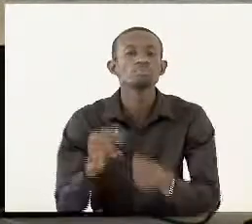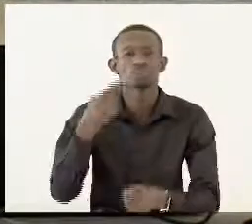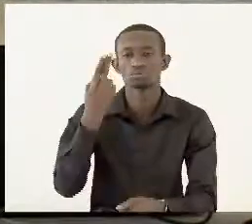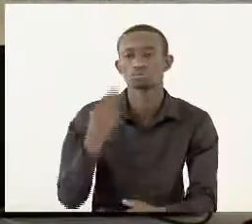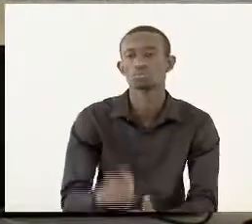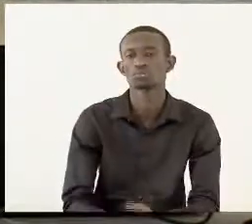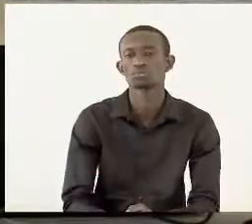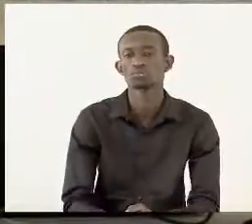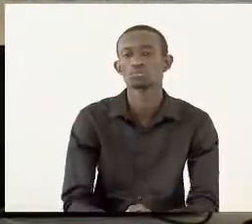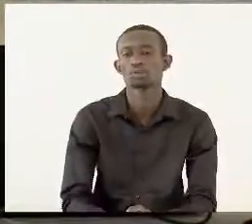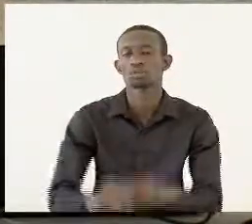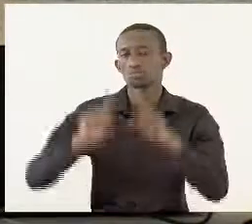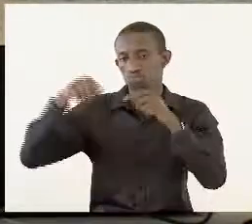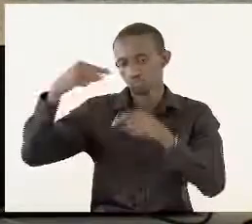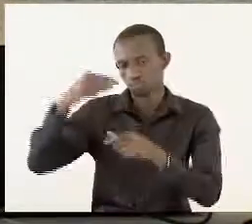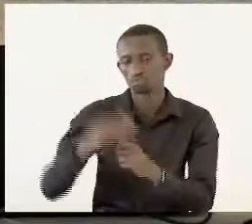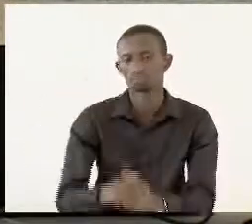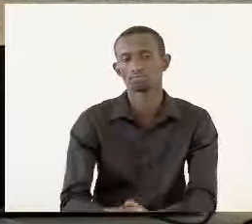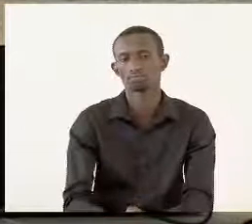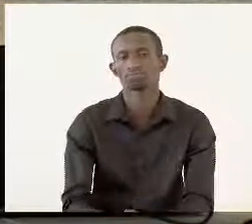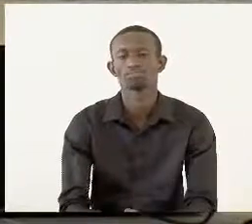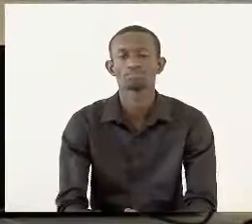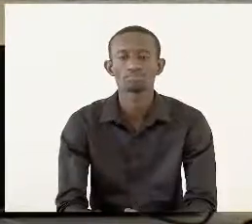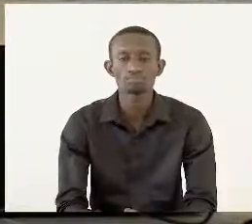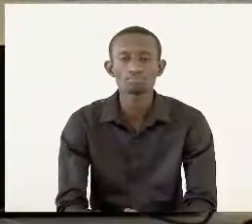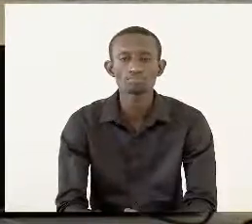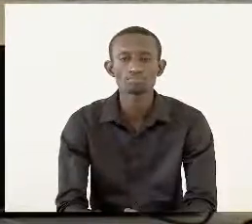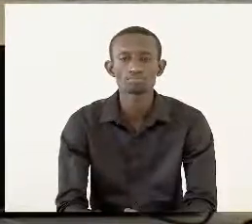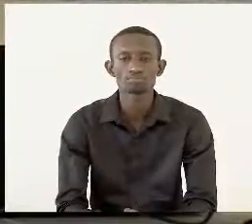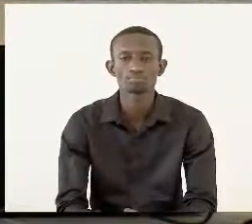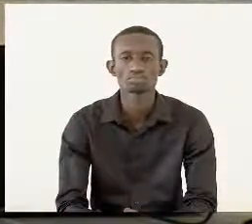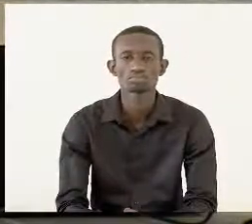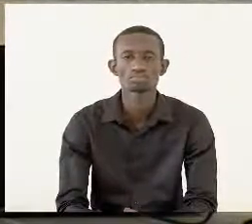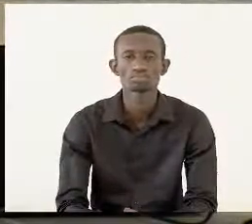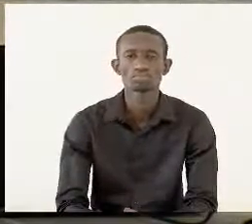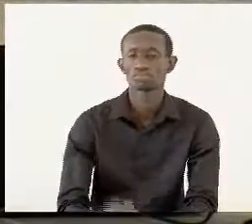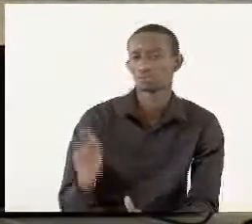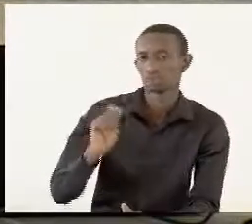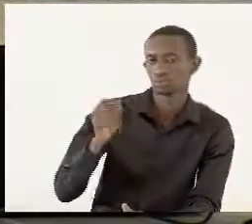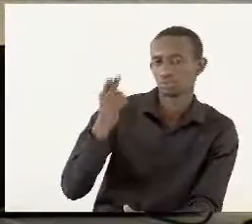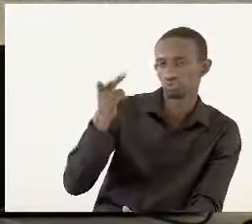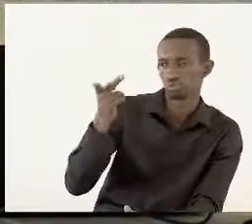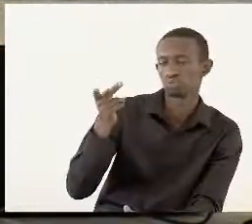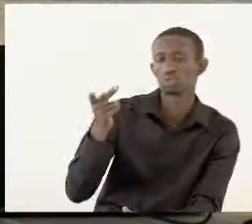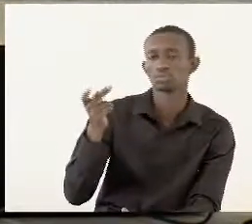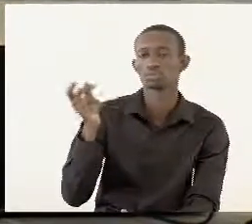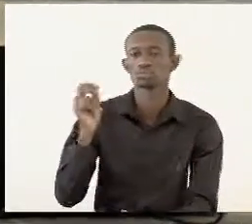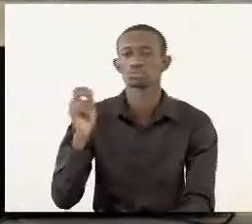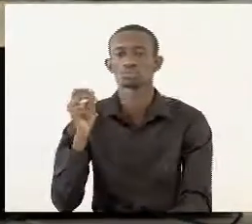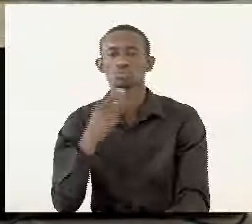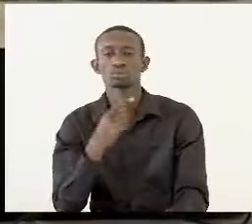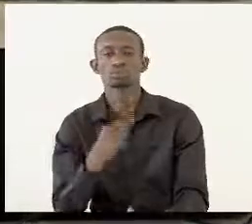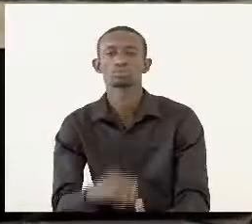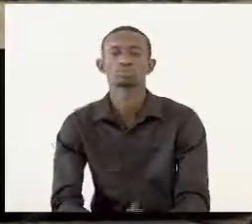H2 gas, hydrogen gas. So we can put 2 here, and 2 here, and